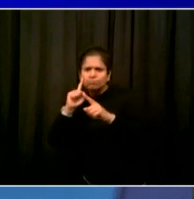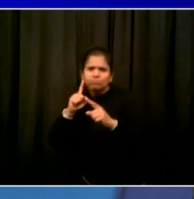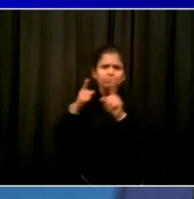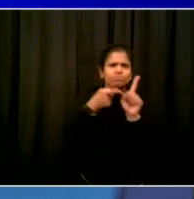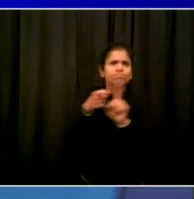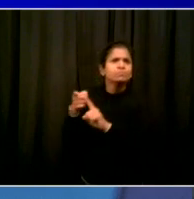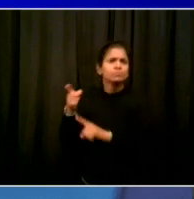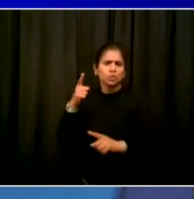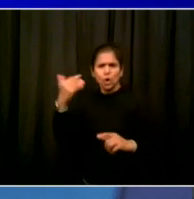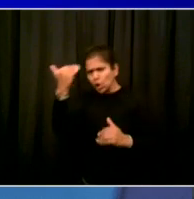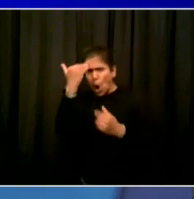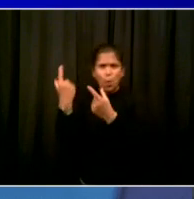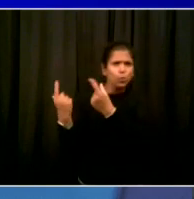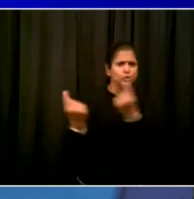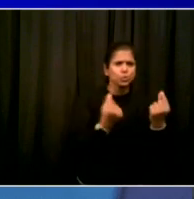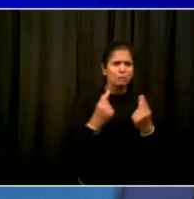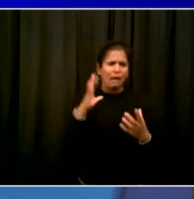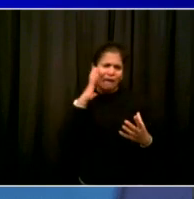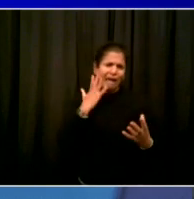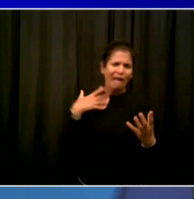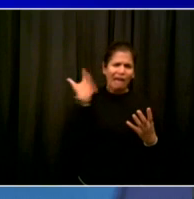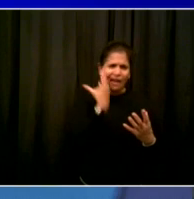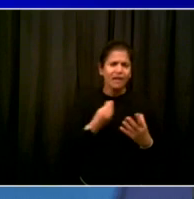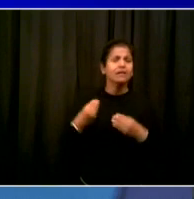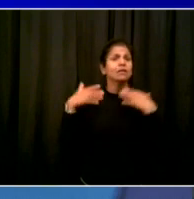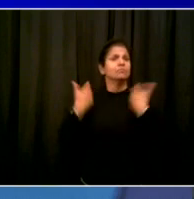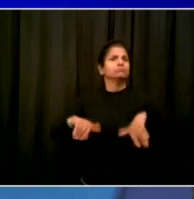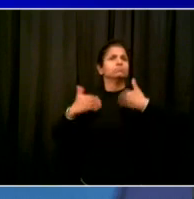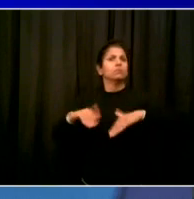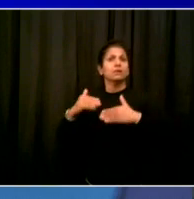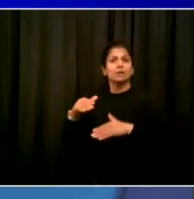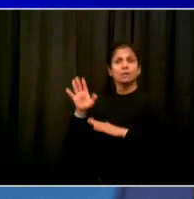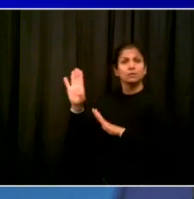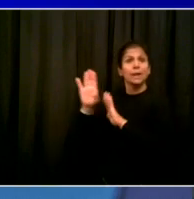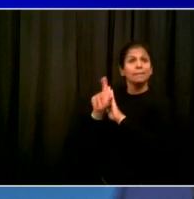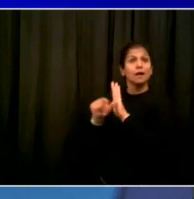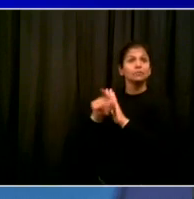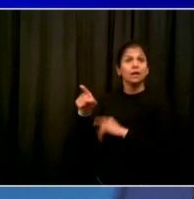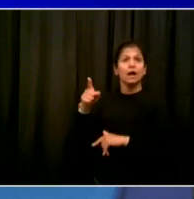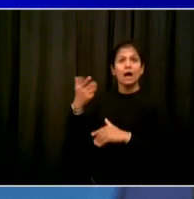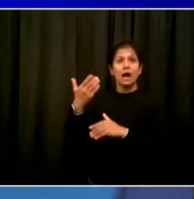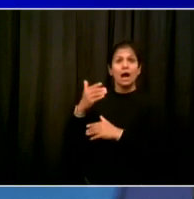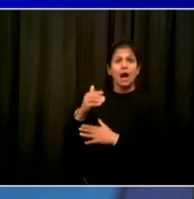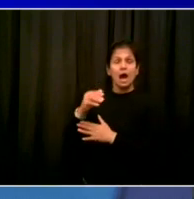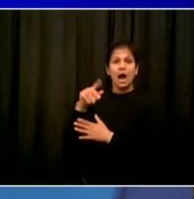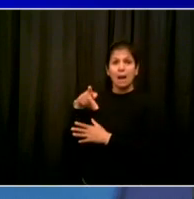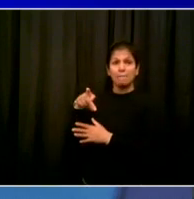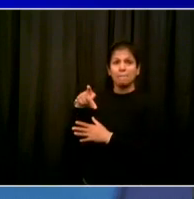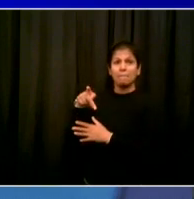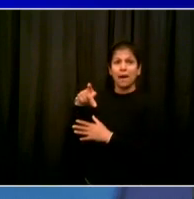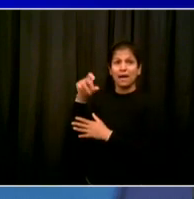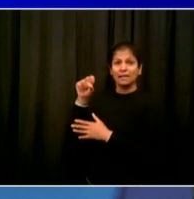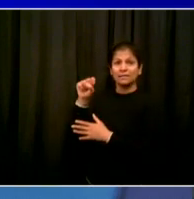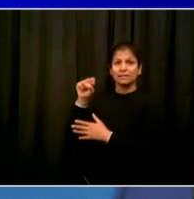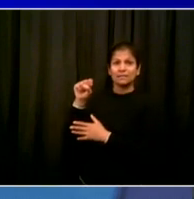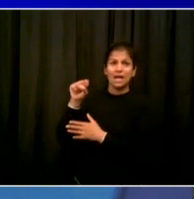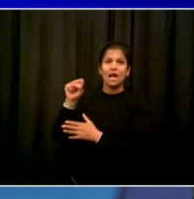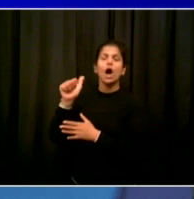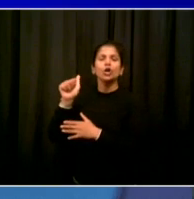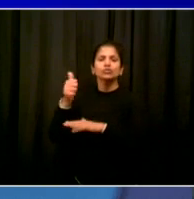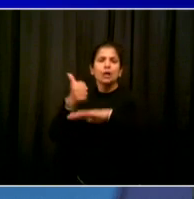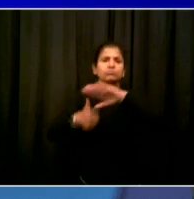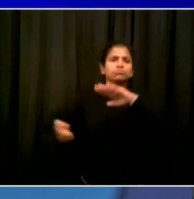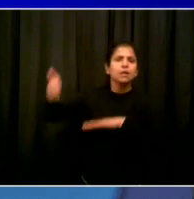has been a PSA commander. She has been a borough commander. She understands this city. She understands